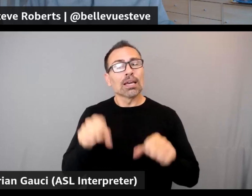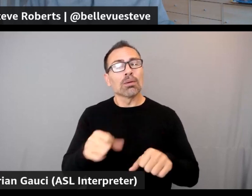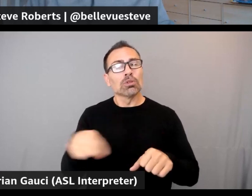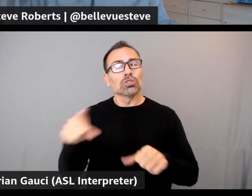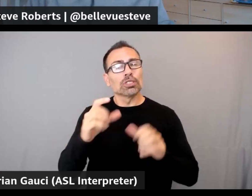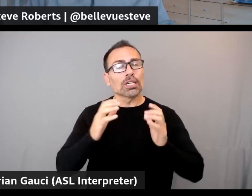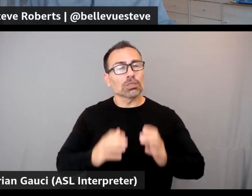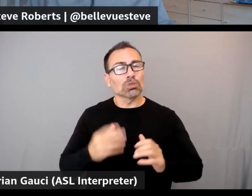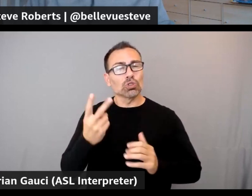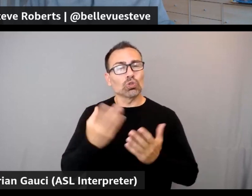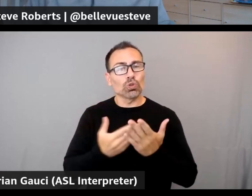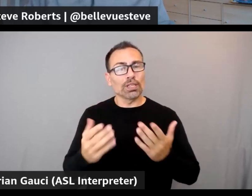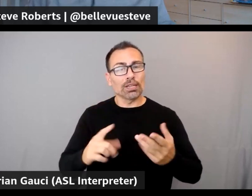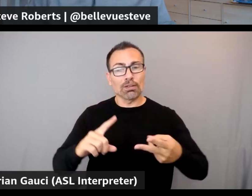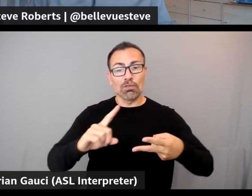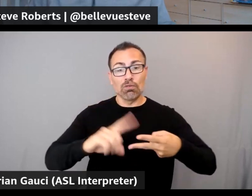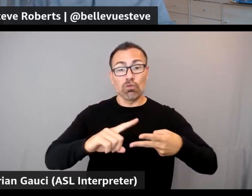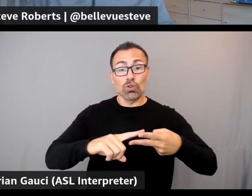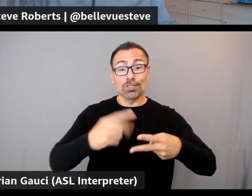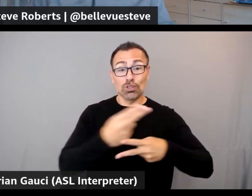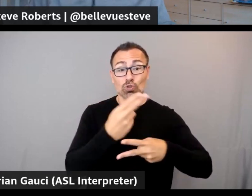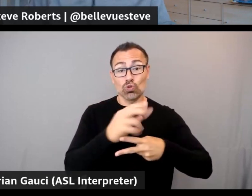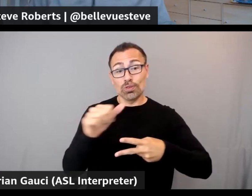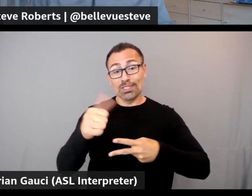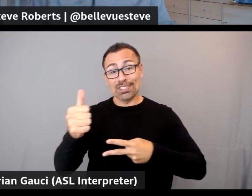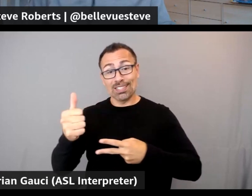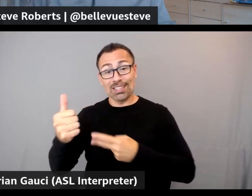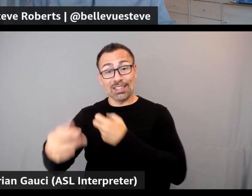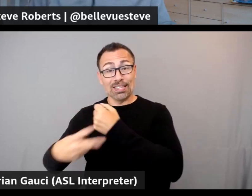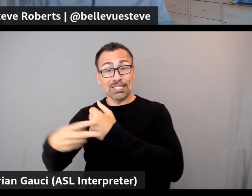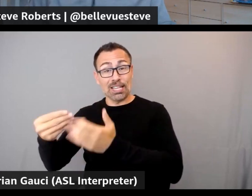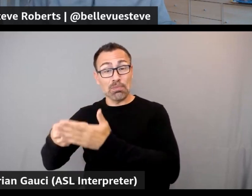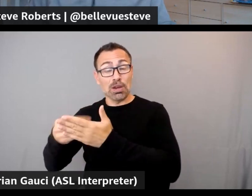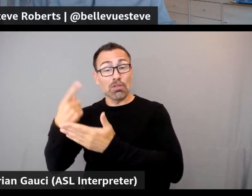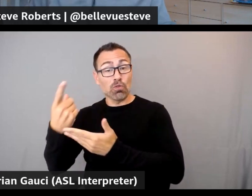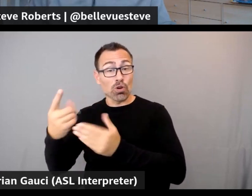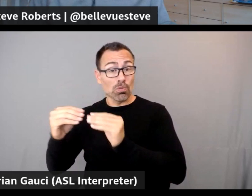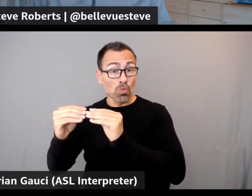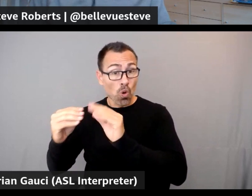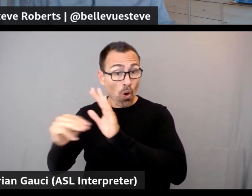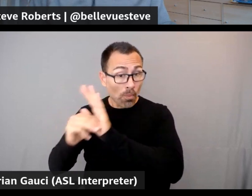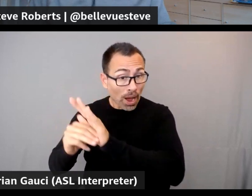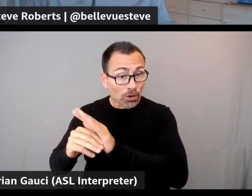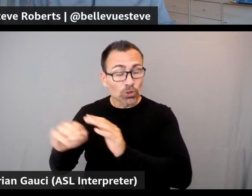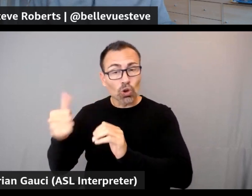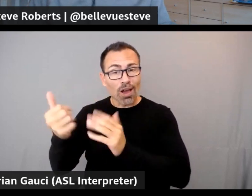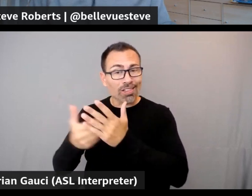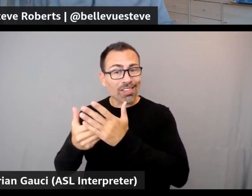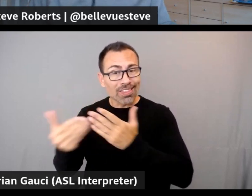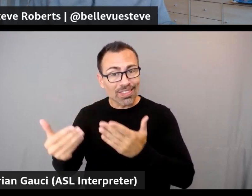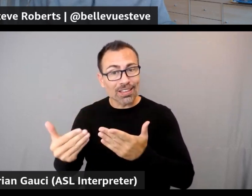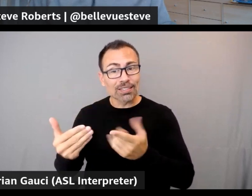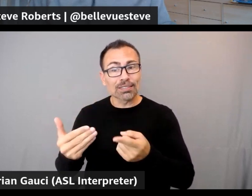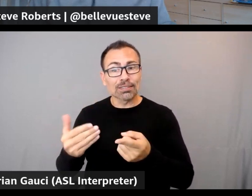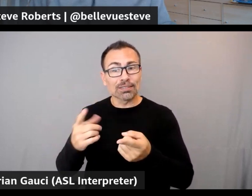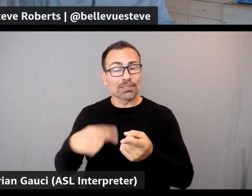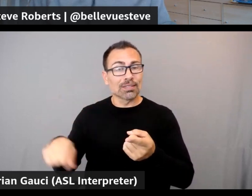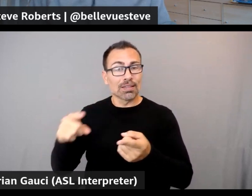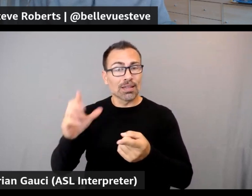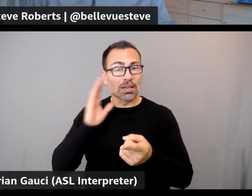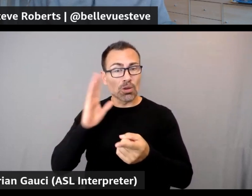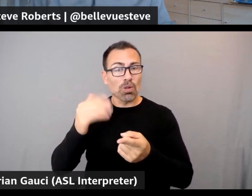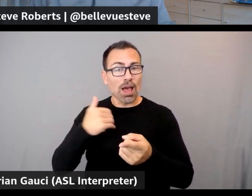First, they can either use those funds to do more models or to do other things with that will get their customers